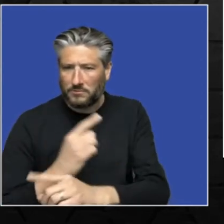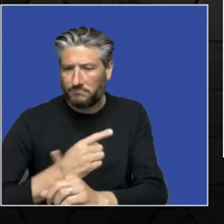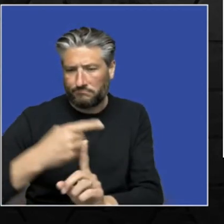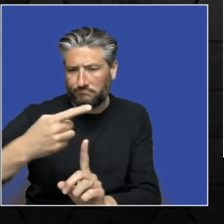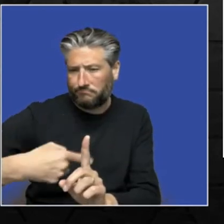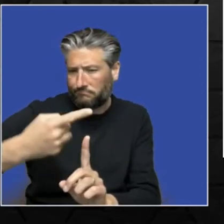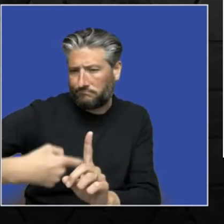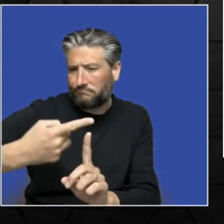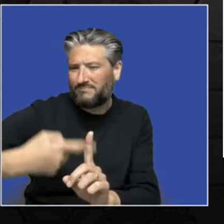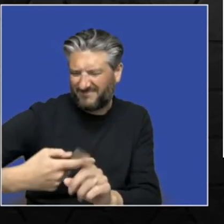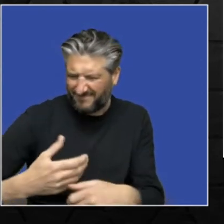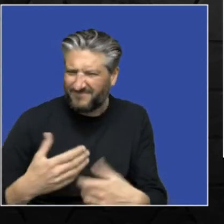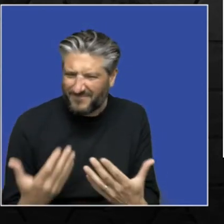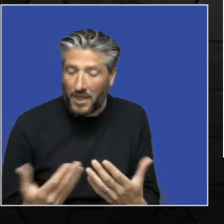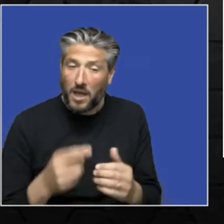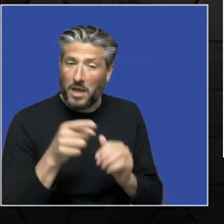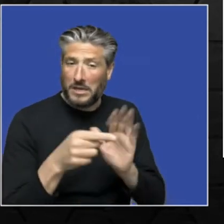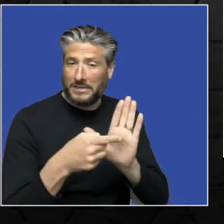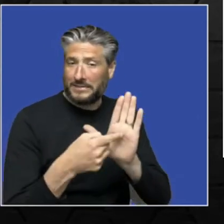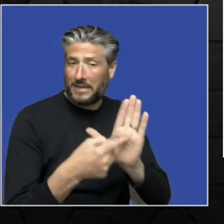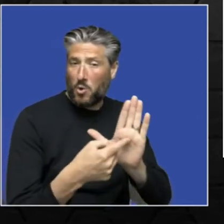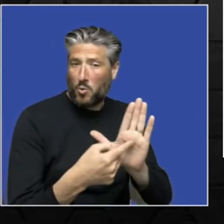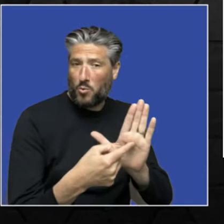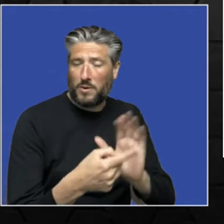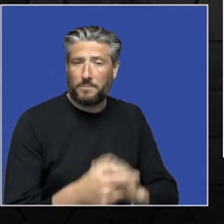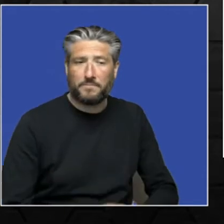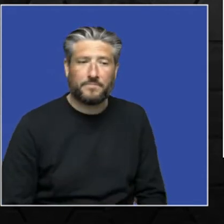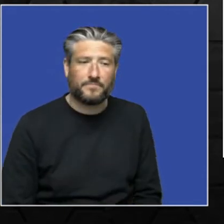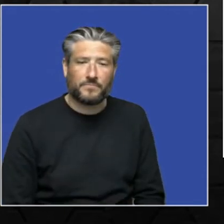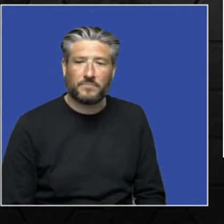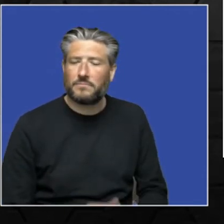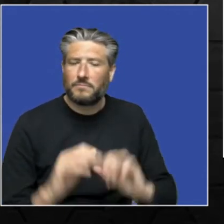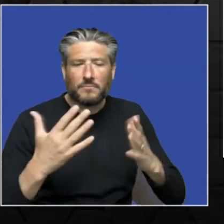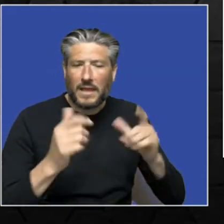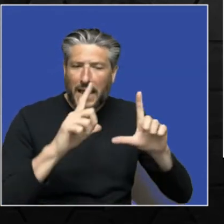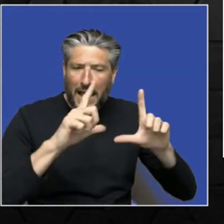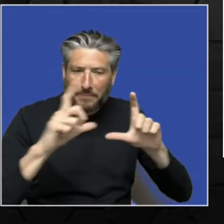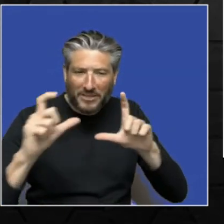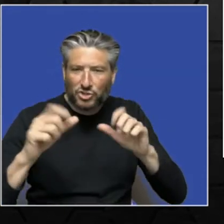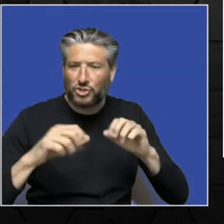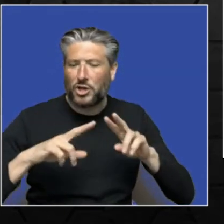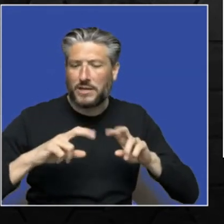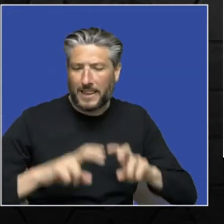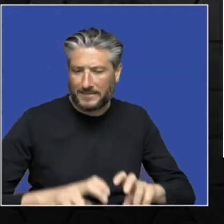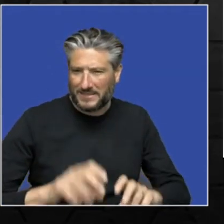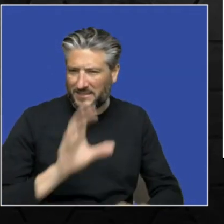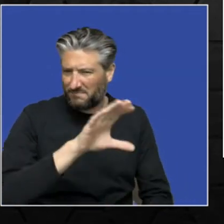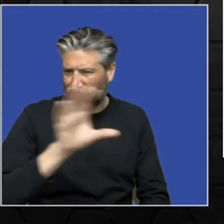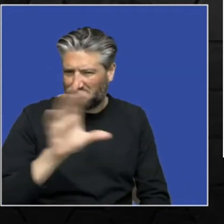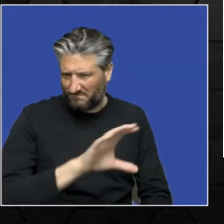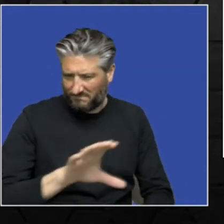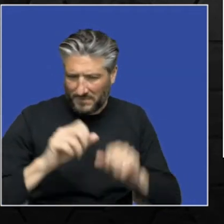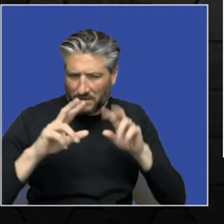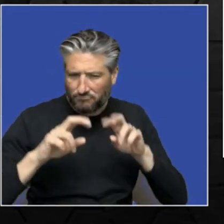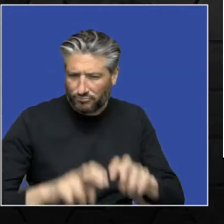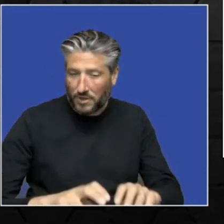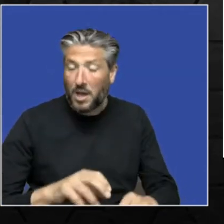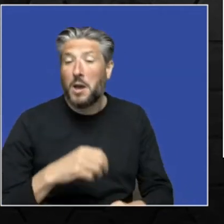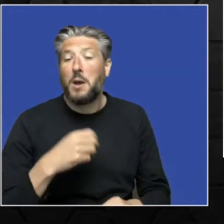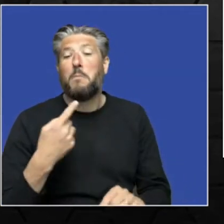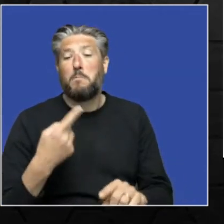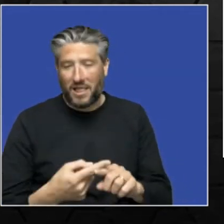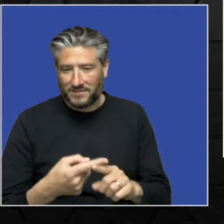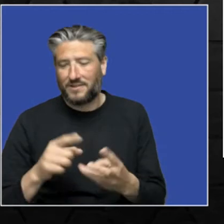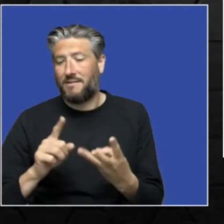do for image analysis. Okay, and then there's another one which we will see how to actually run